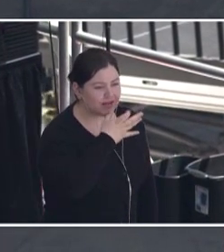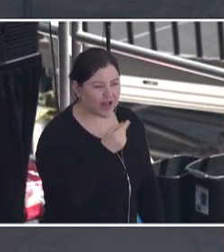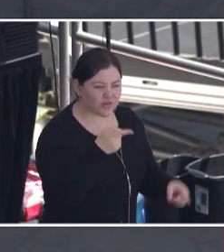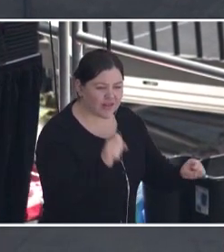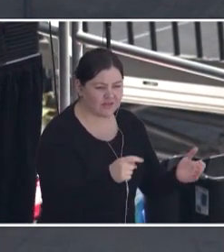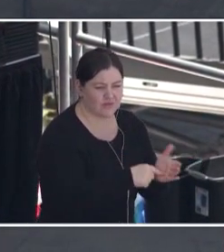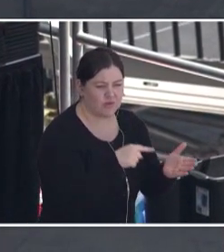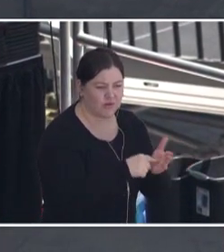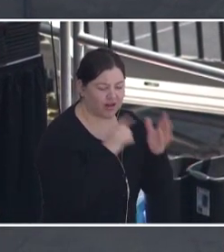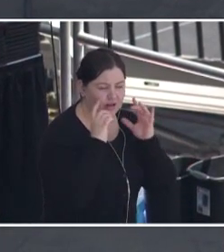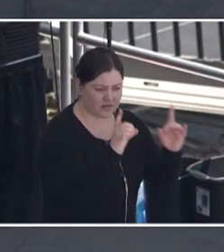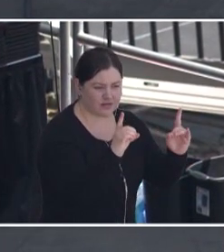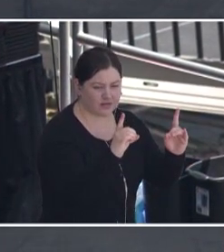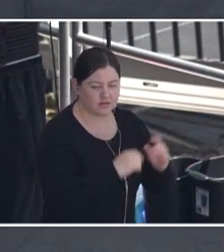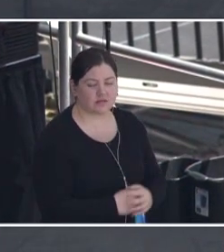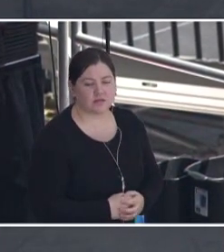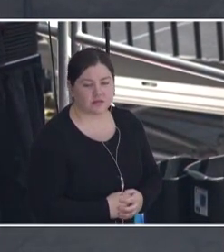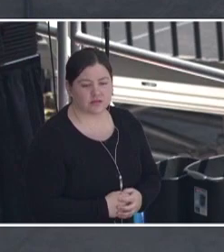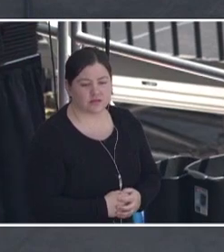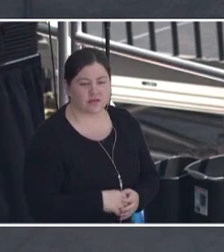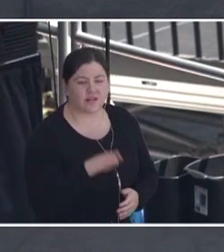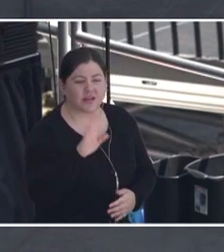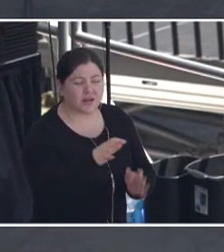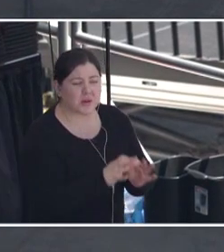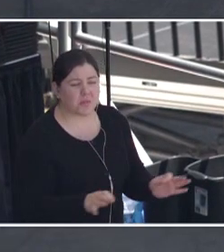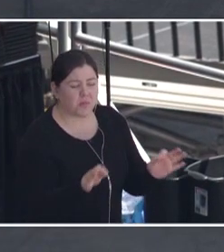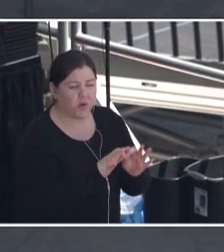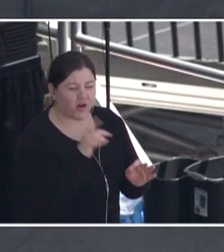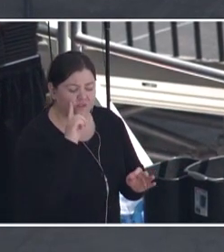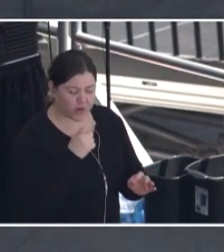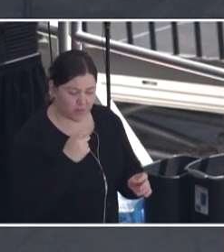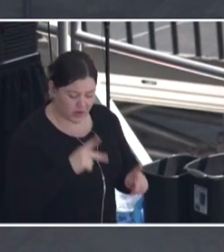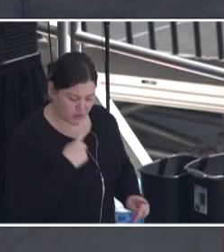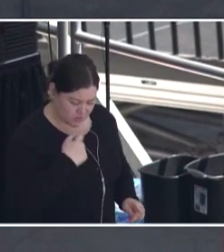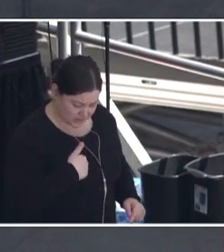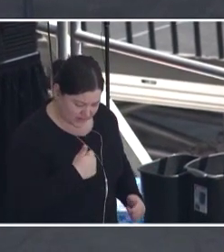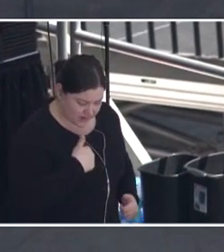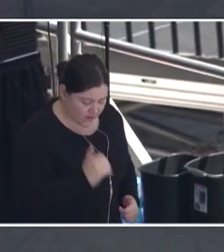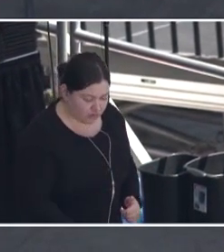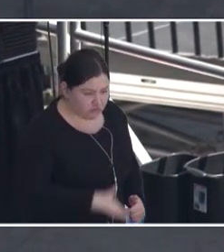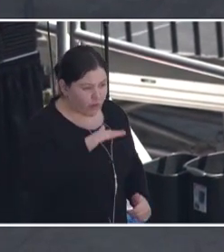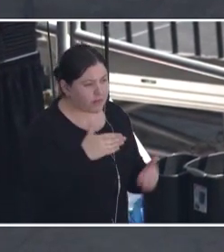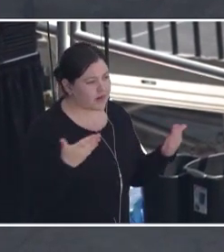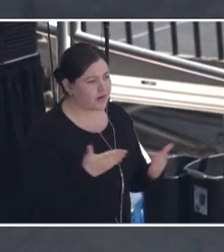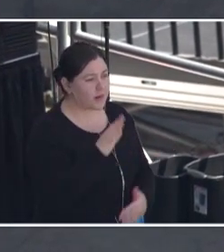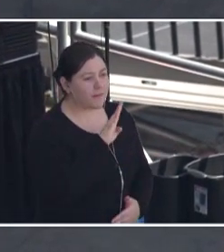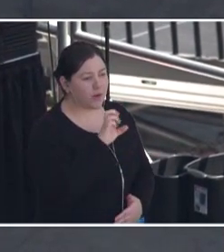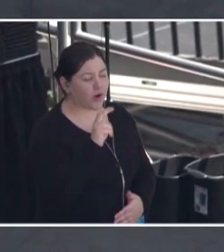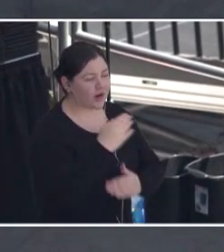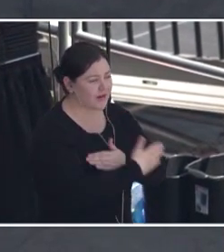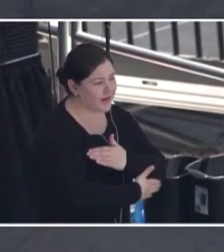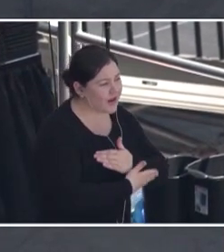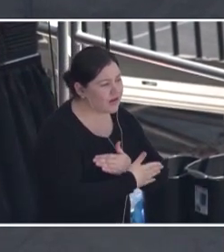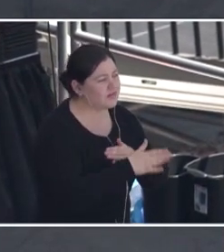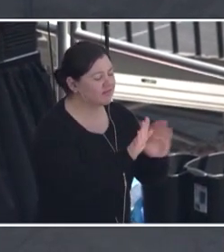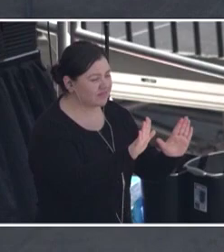affordability. This is important to me as someone who grew up in Bergen County, but also as a mom of three